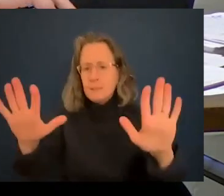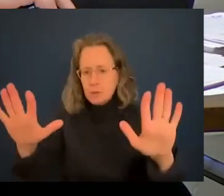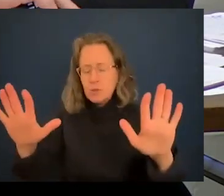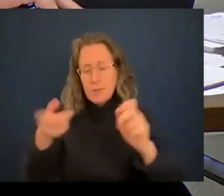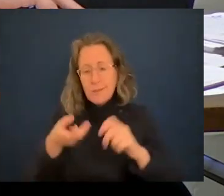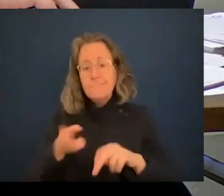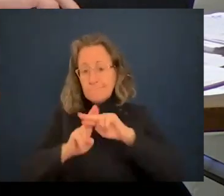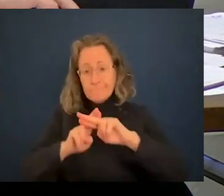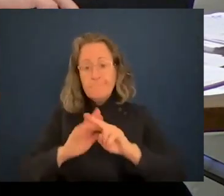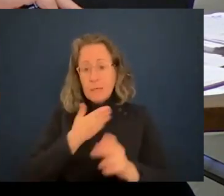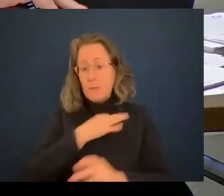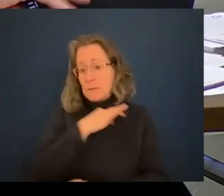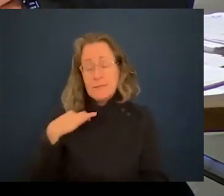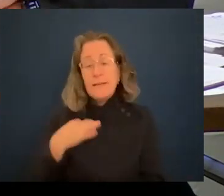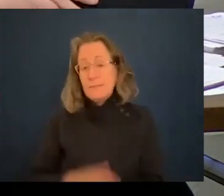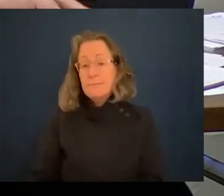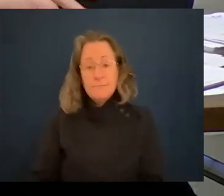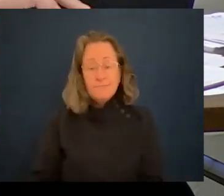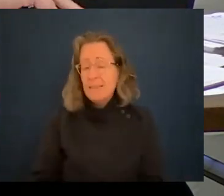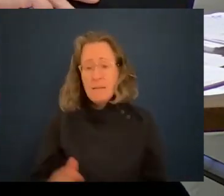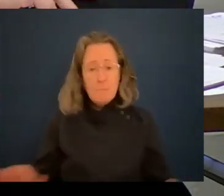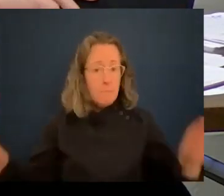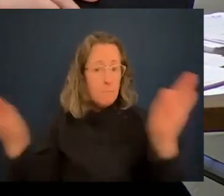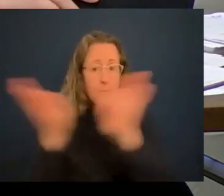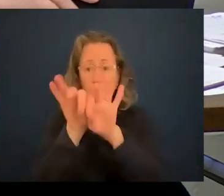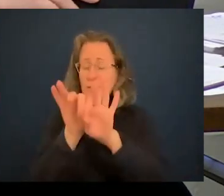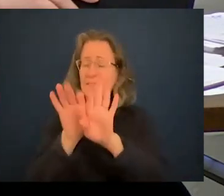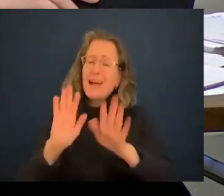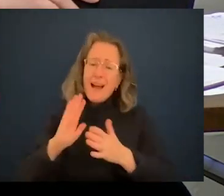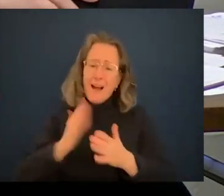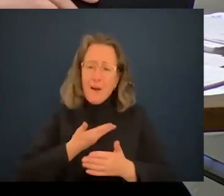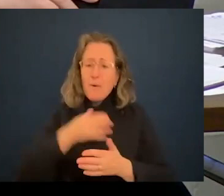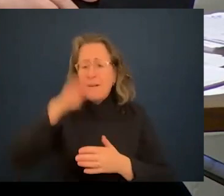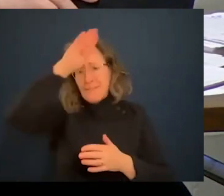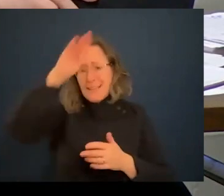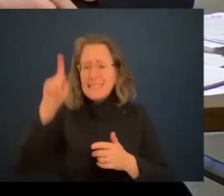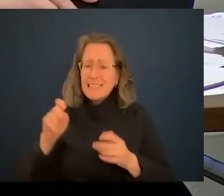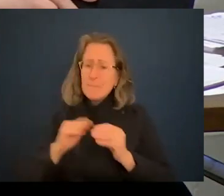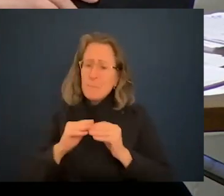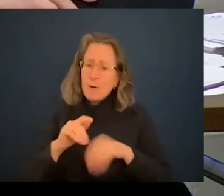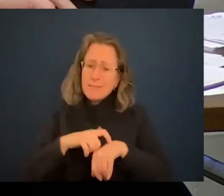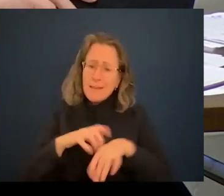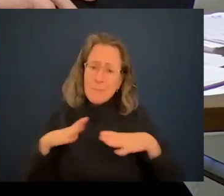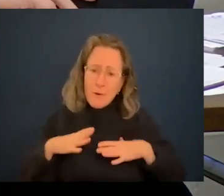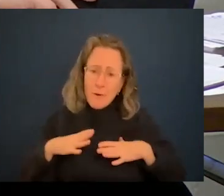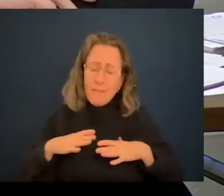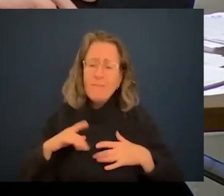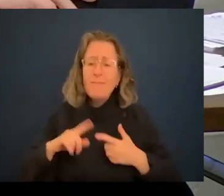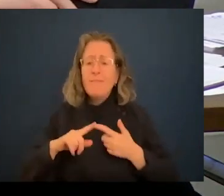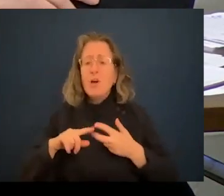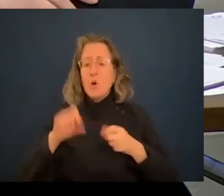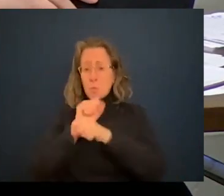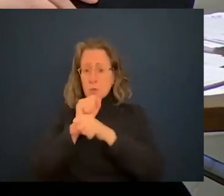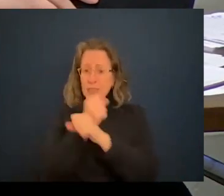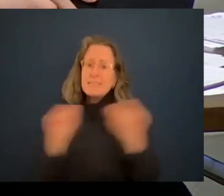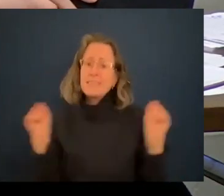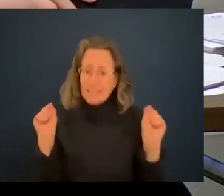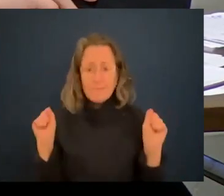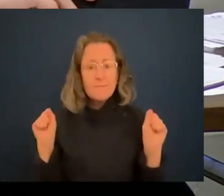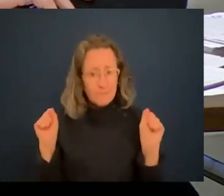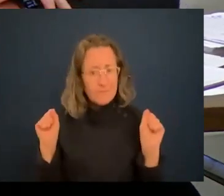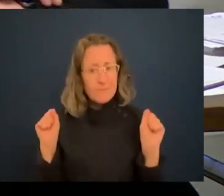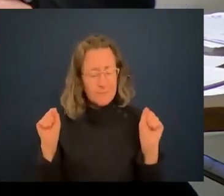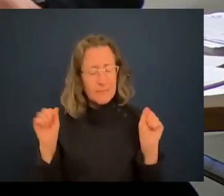people to to allow them for a little time off allow them to work safely doing the job thank